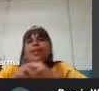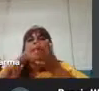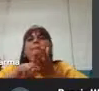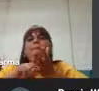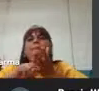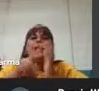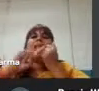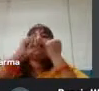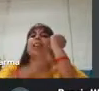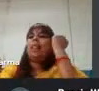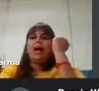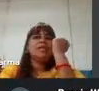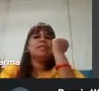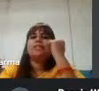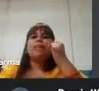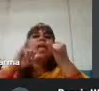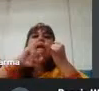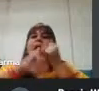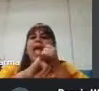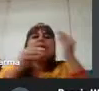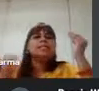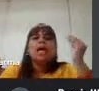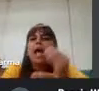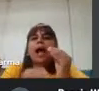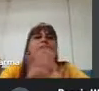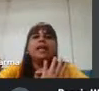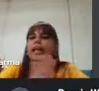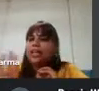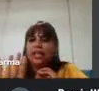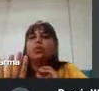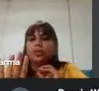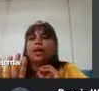language. So I hope that helped.